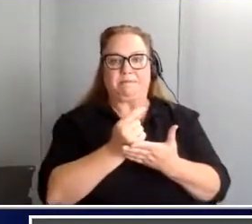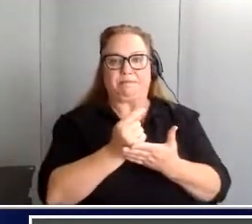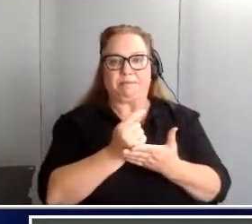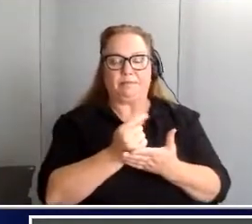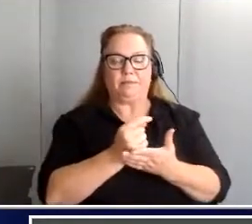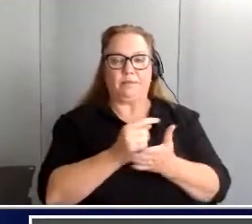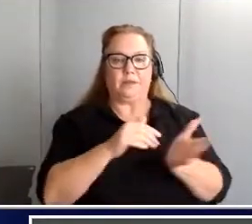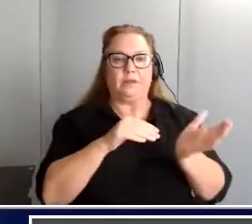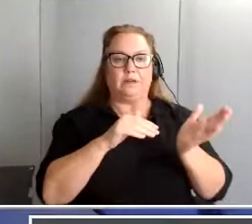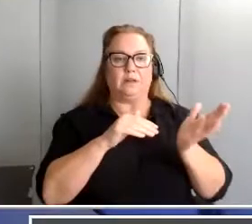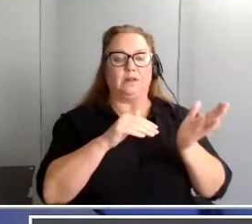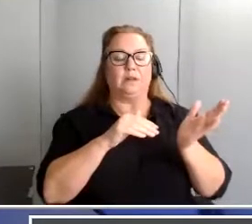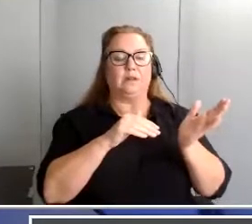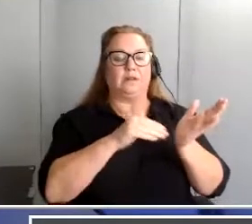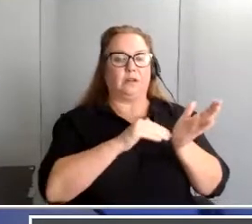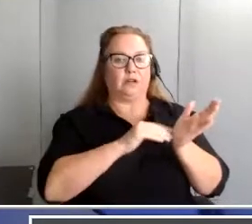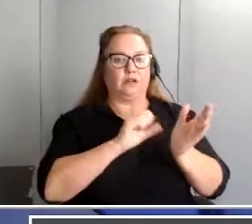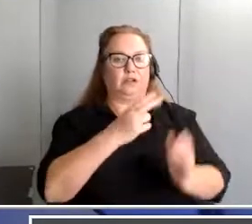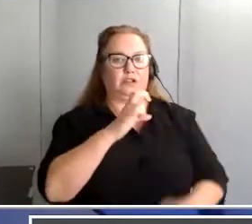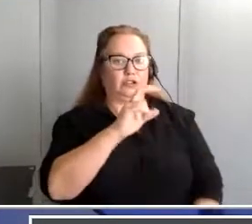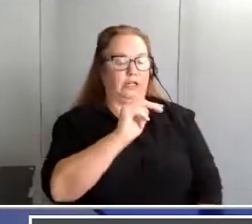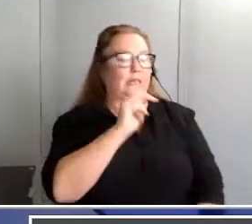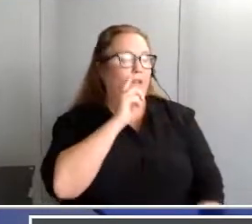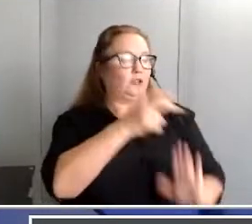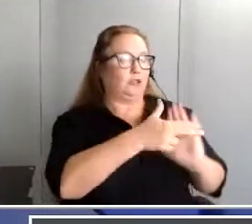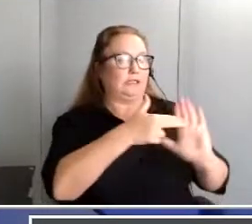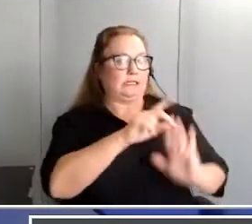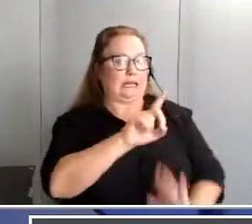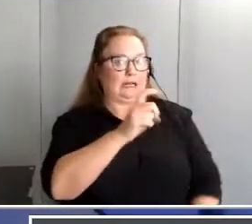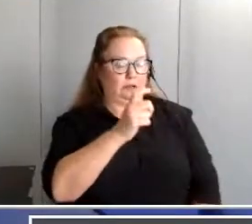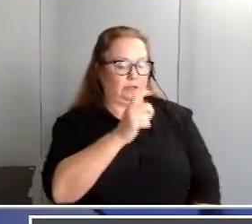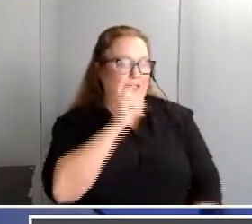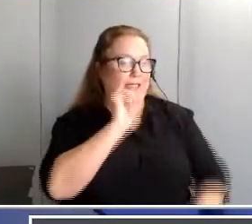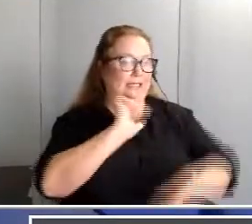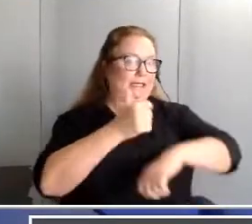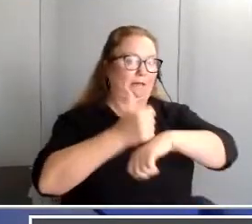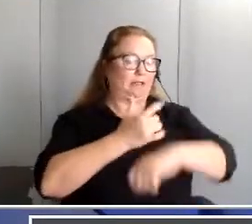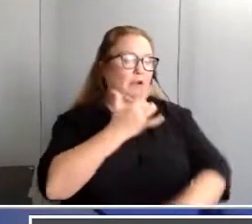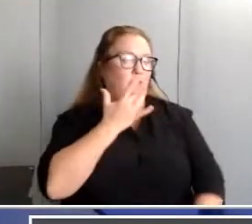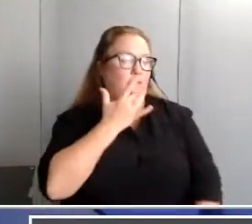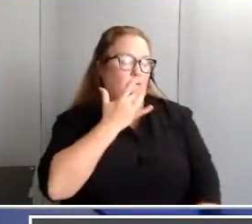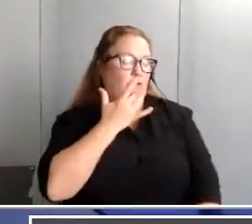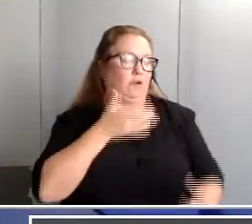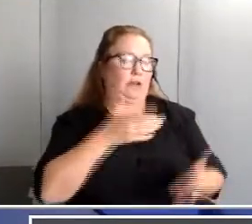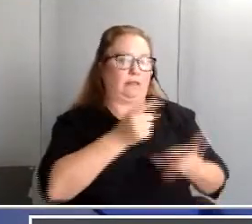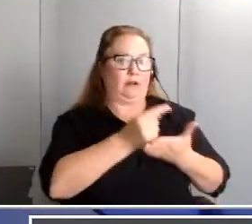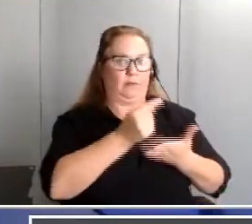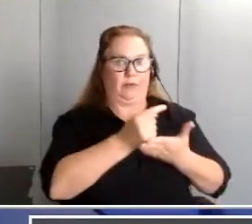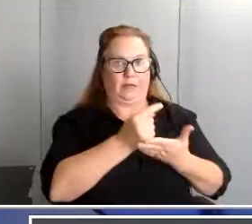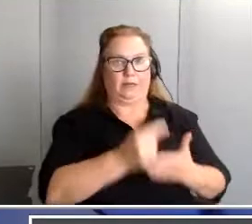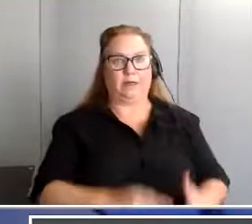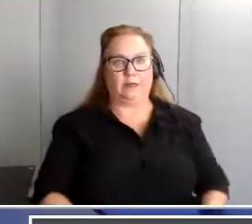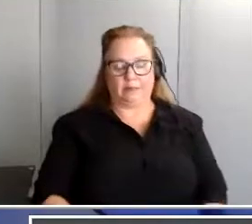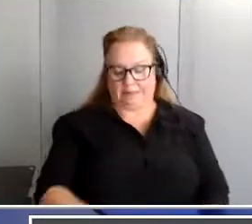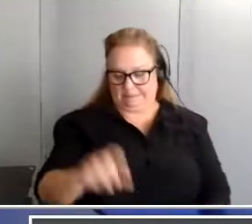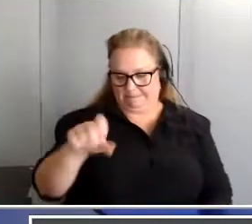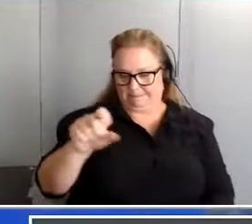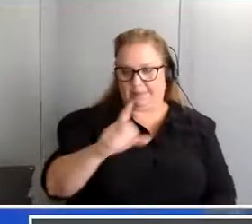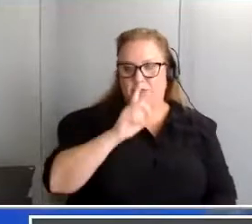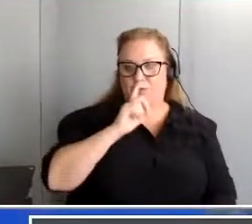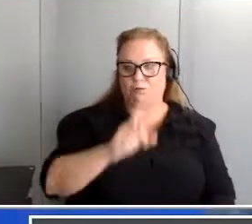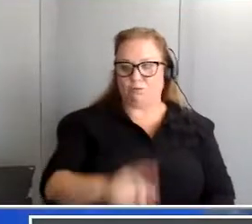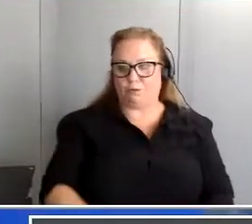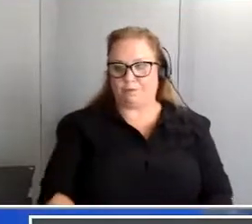are clearly diagnoses for which it is established now as a preferred mode of therapy. Right. No, that's absolutely true. So